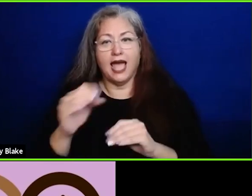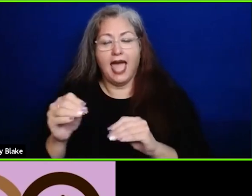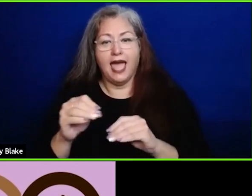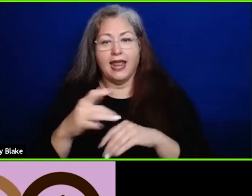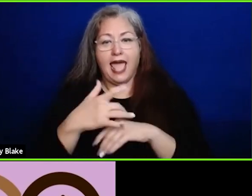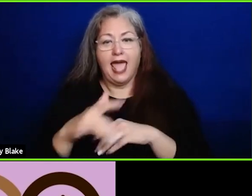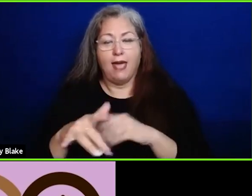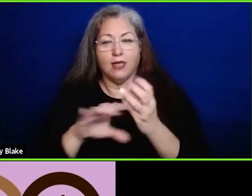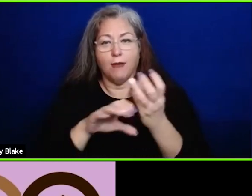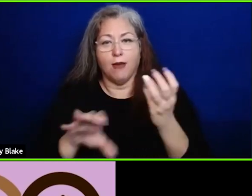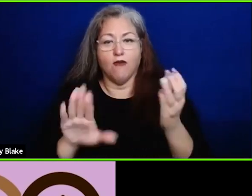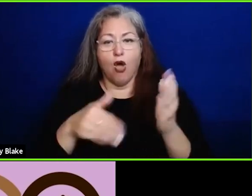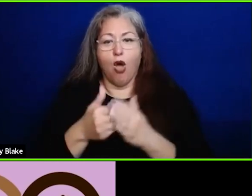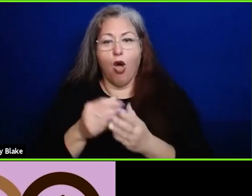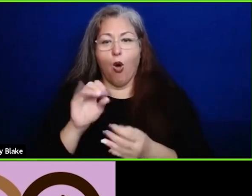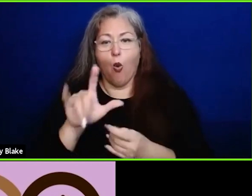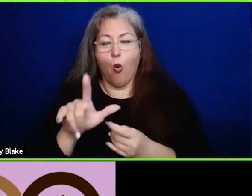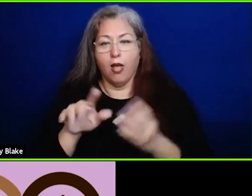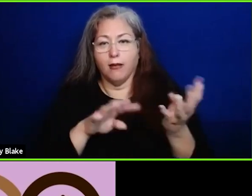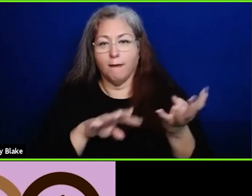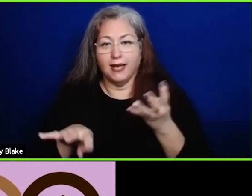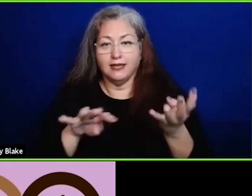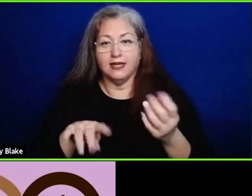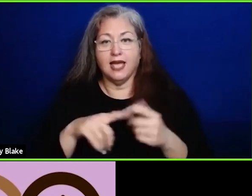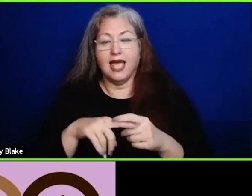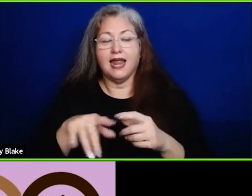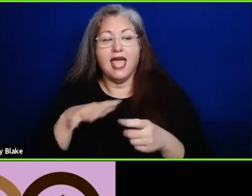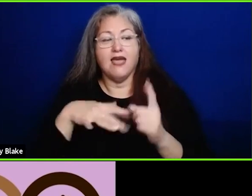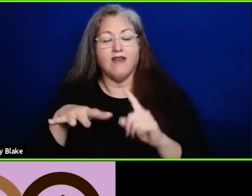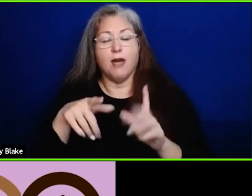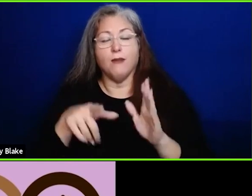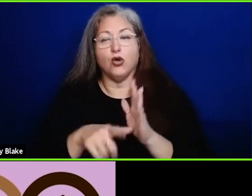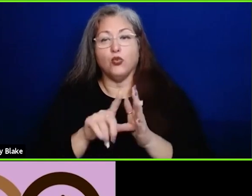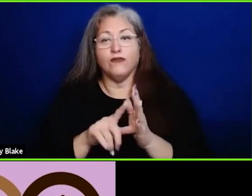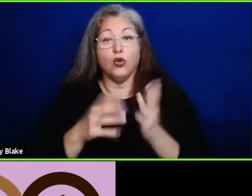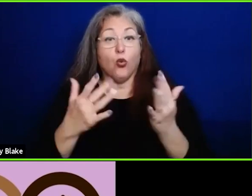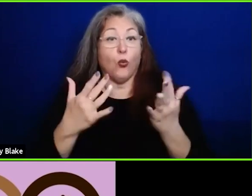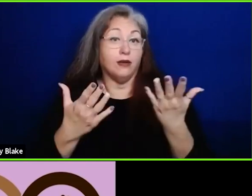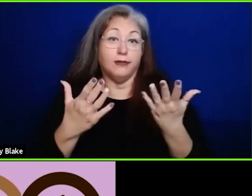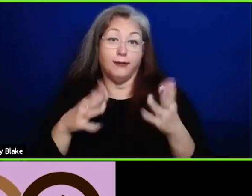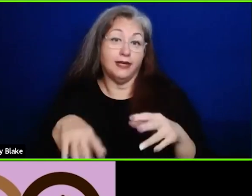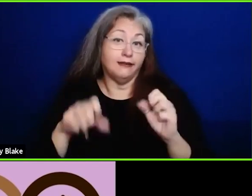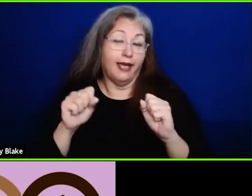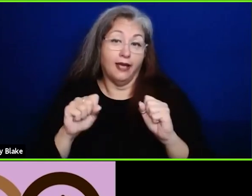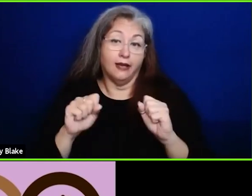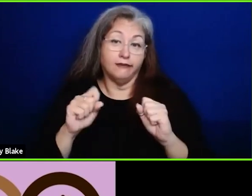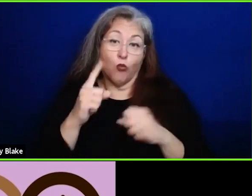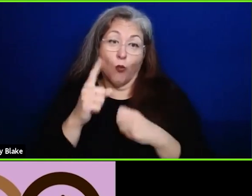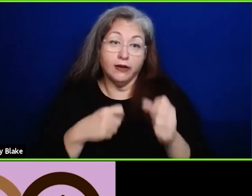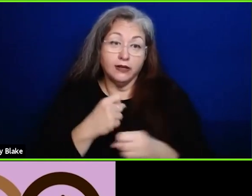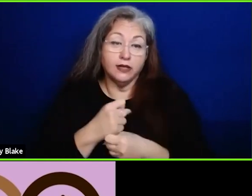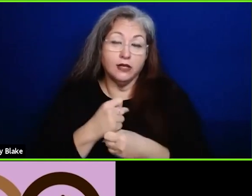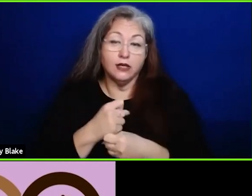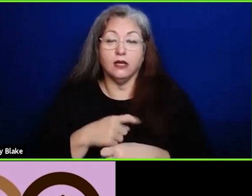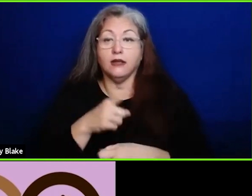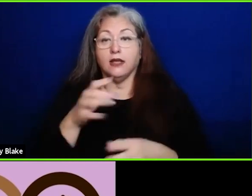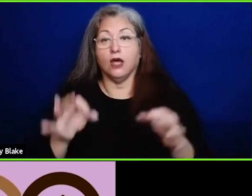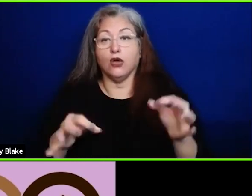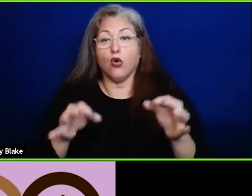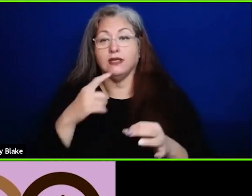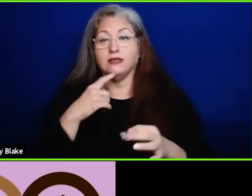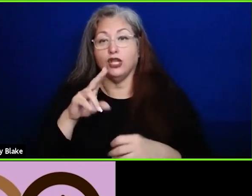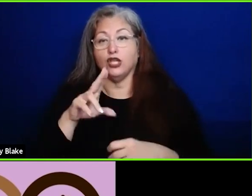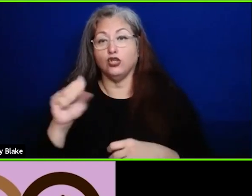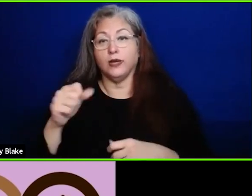pipelines of all oil pending an environmental review that could take a year. The court said the U.S. Army Court